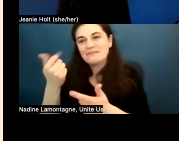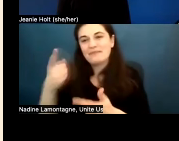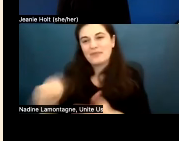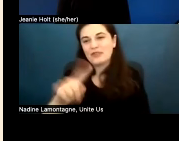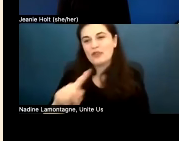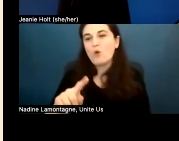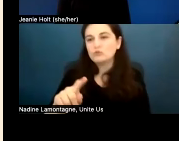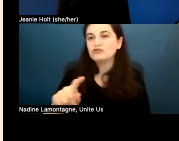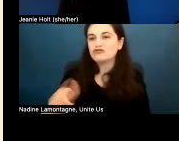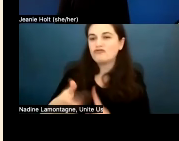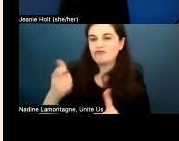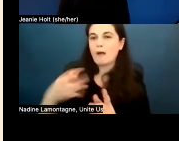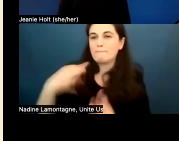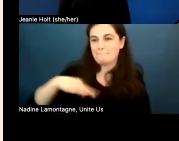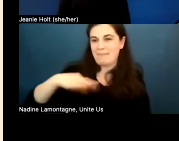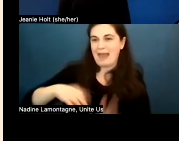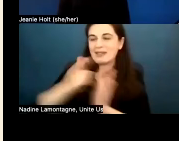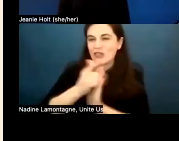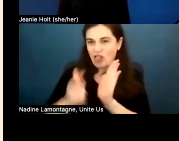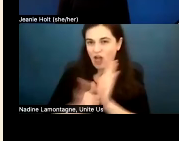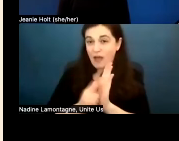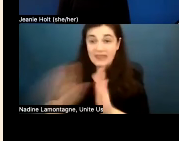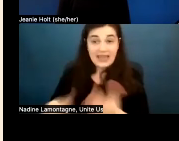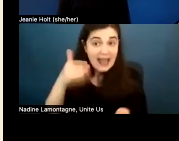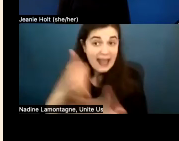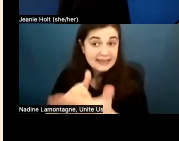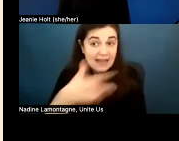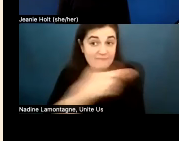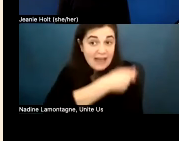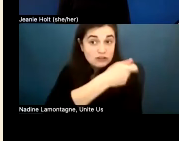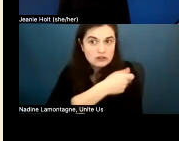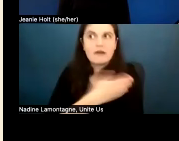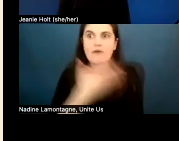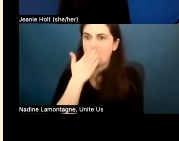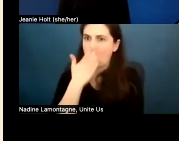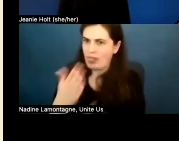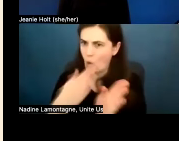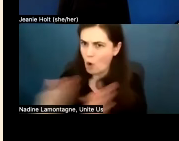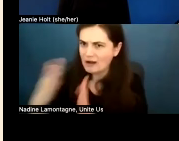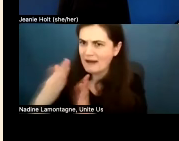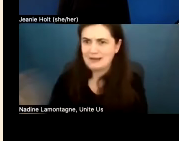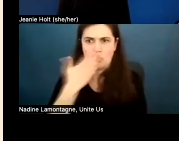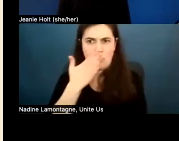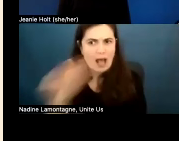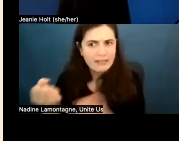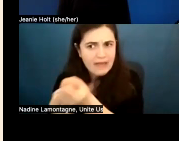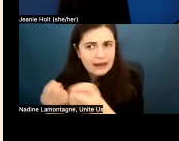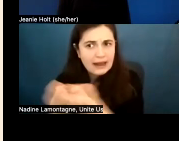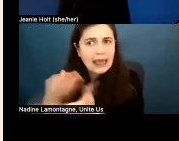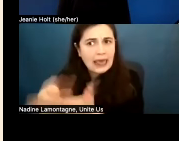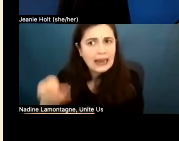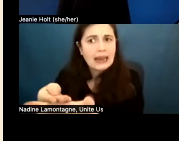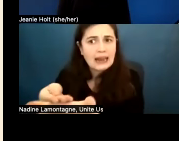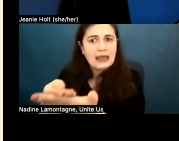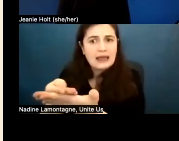law. Anti-vaxxers in Maine are very well organized and funded, and they organized right